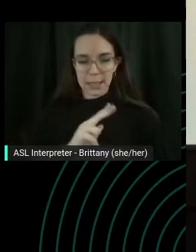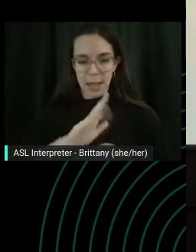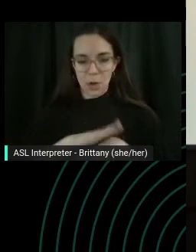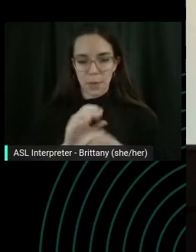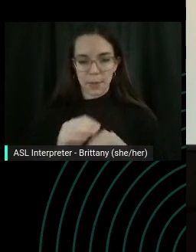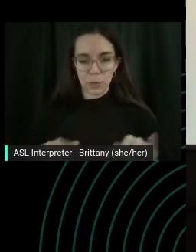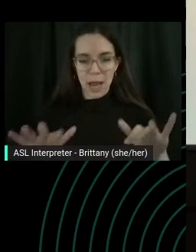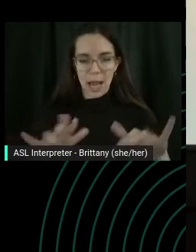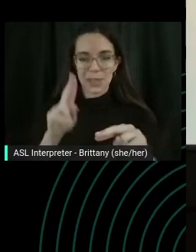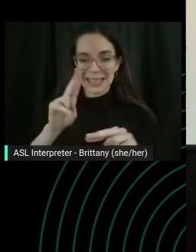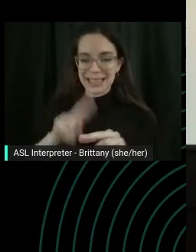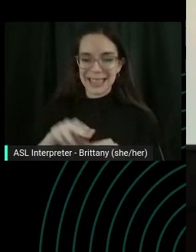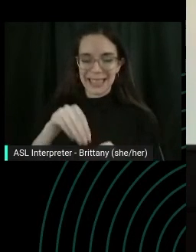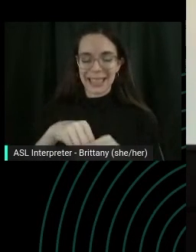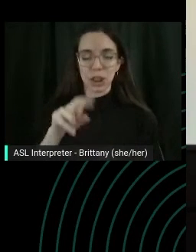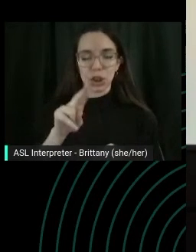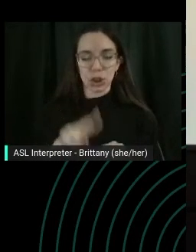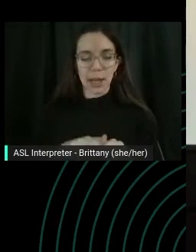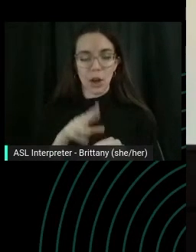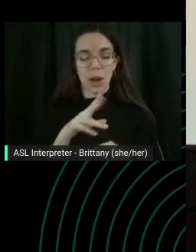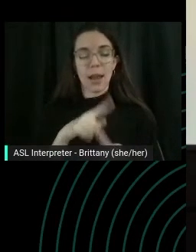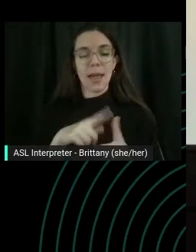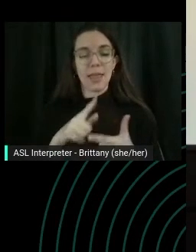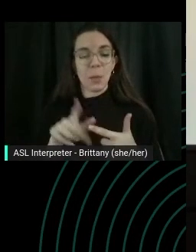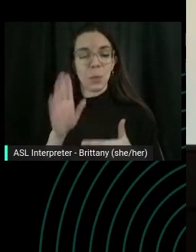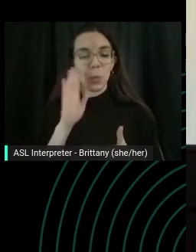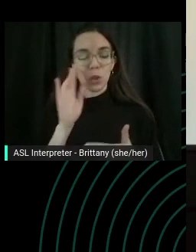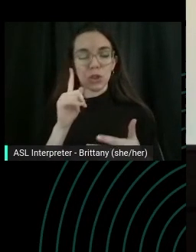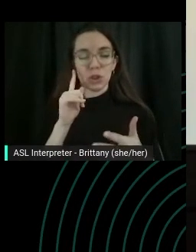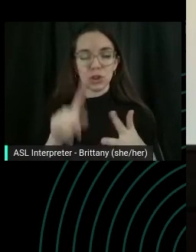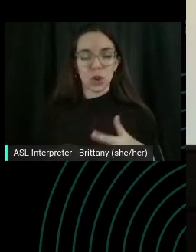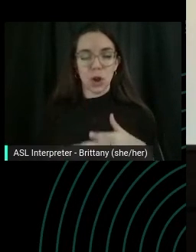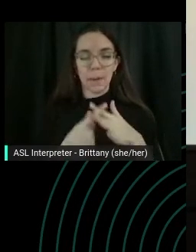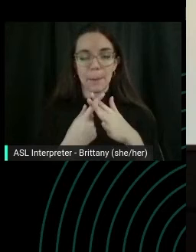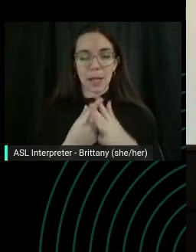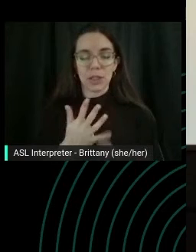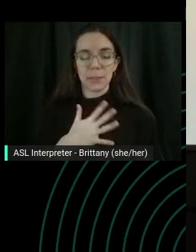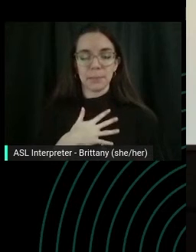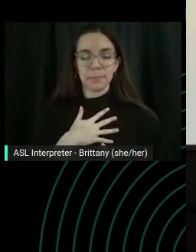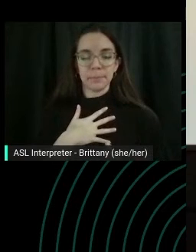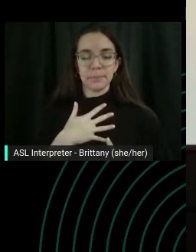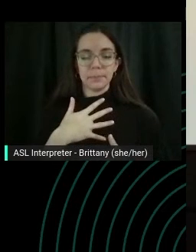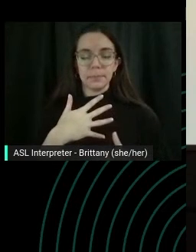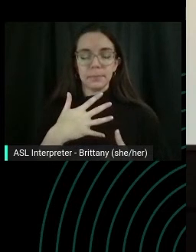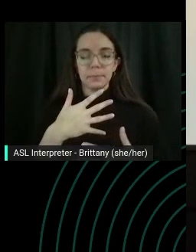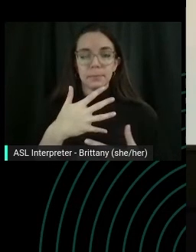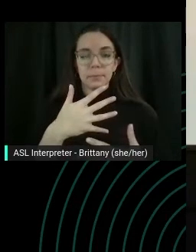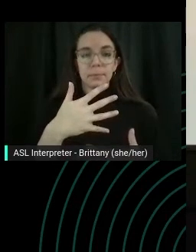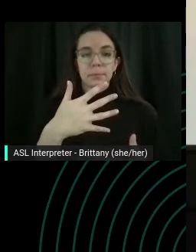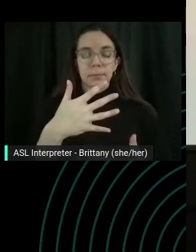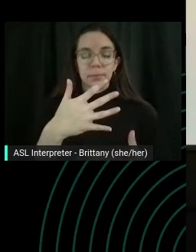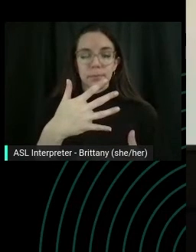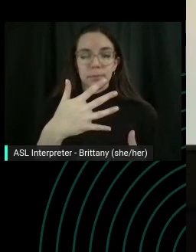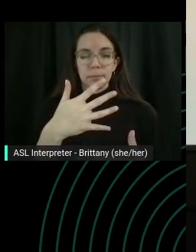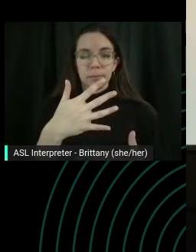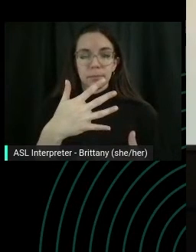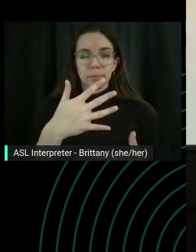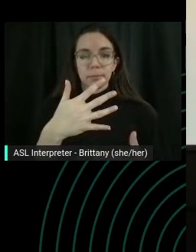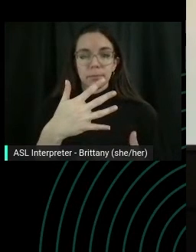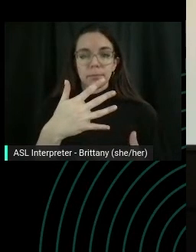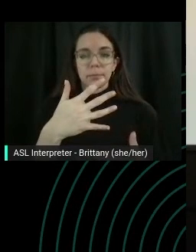a chair. And again, we'll start by just taking a deep breath in together, collective breath in through the